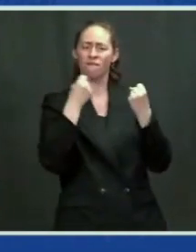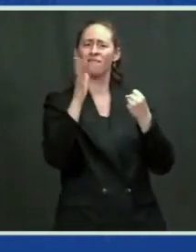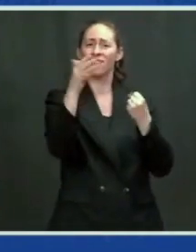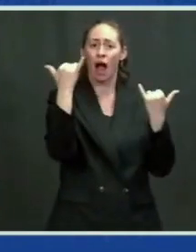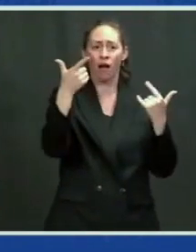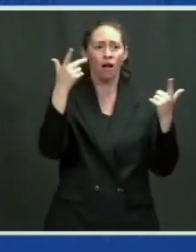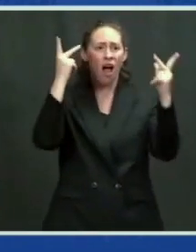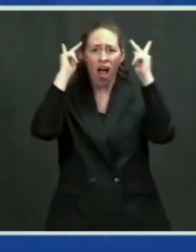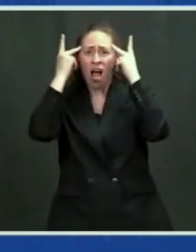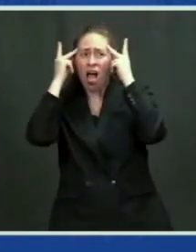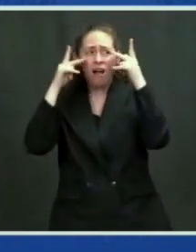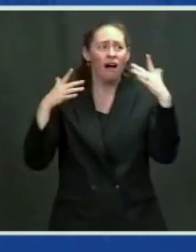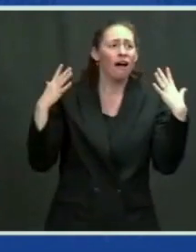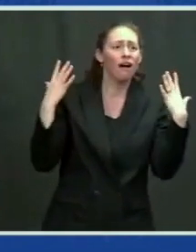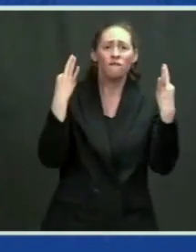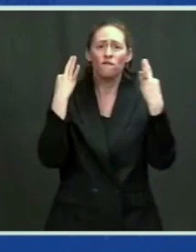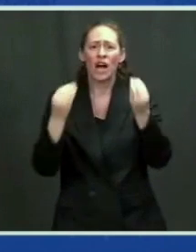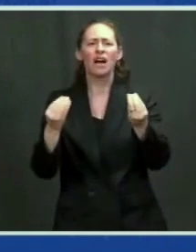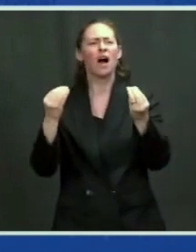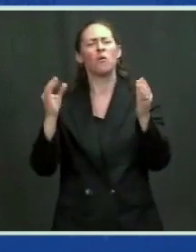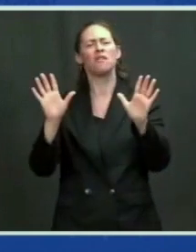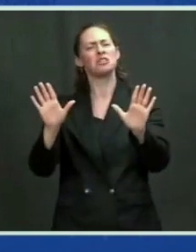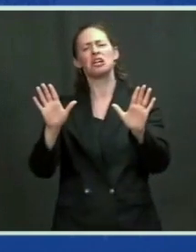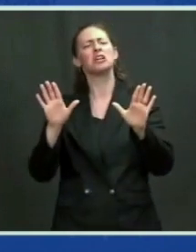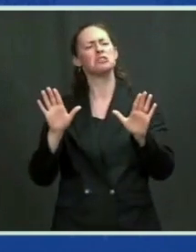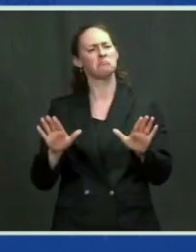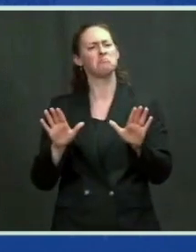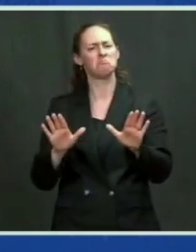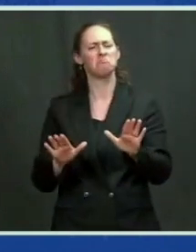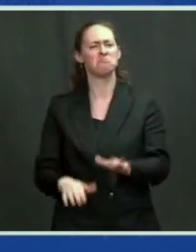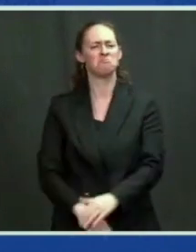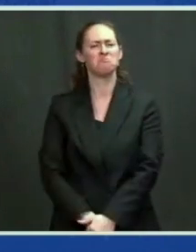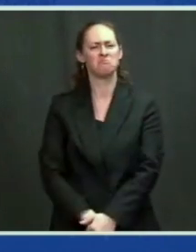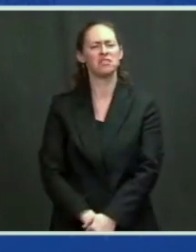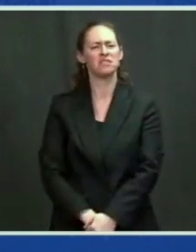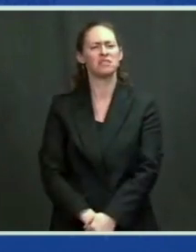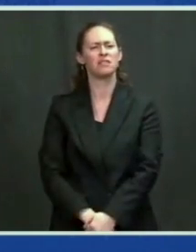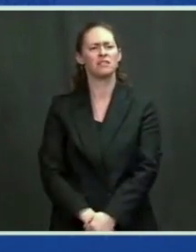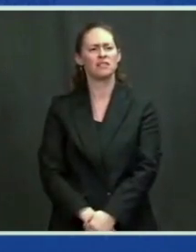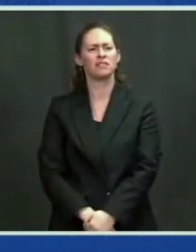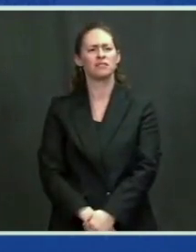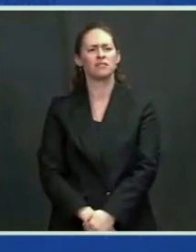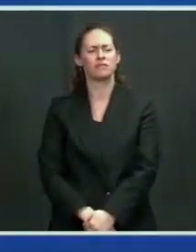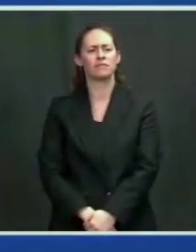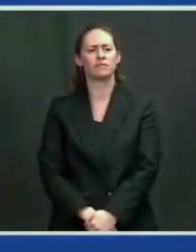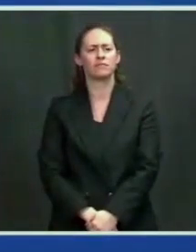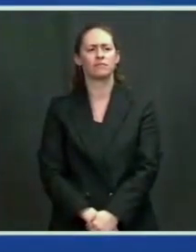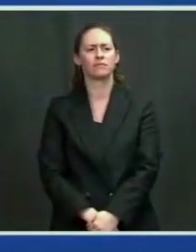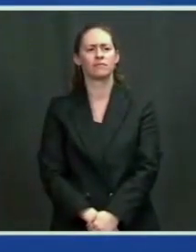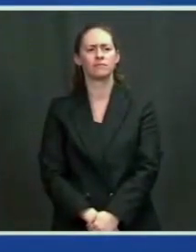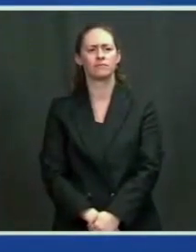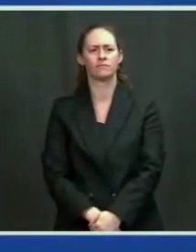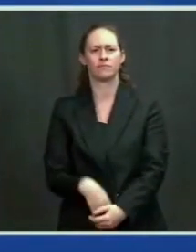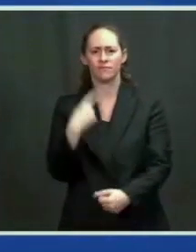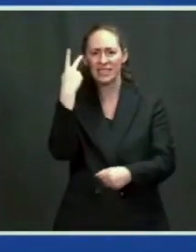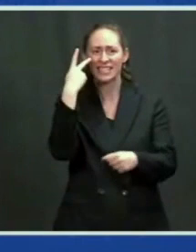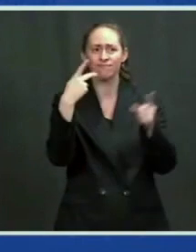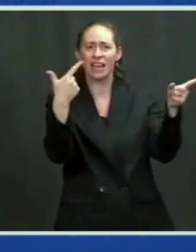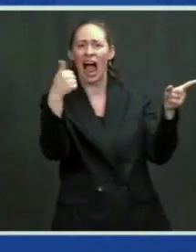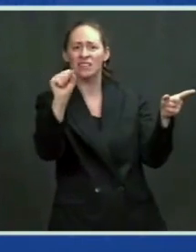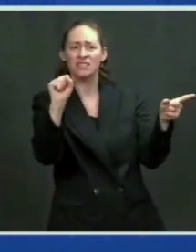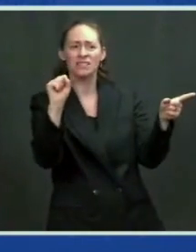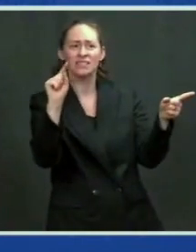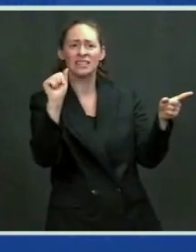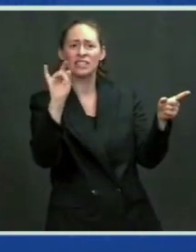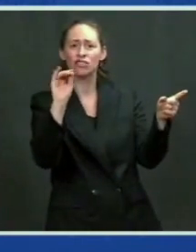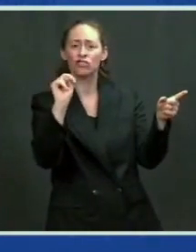gas can be extremely stressful, but this is a temporary situation. Do not get more gas than you need in the next